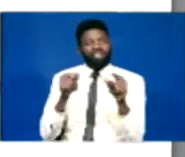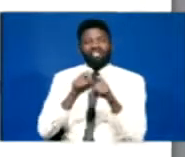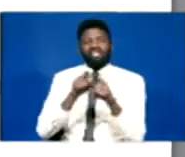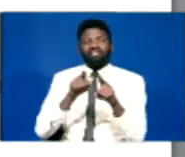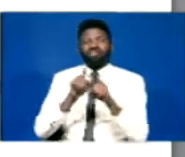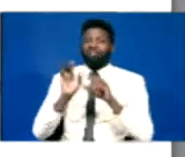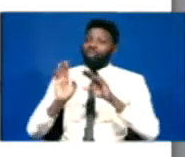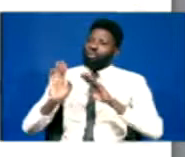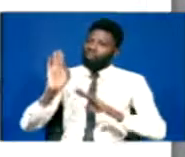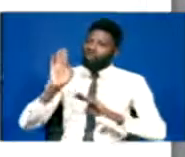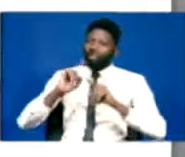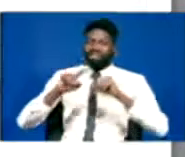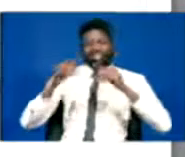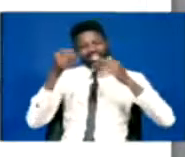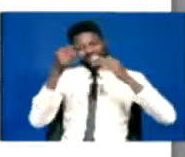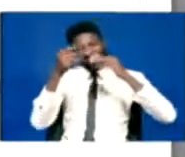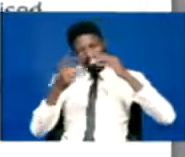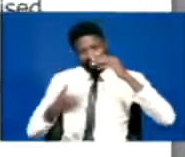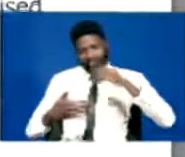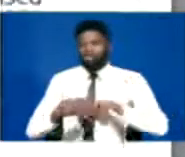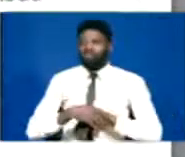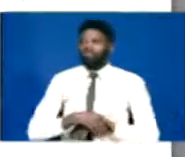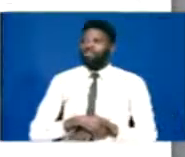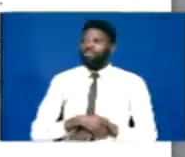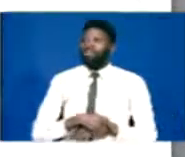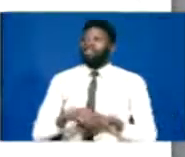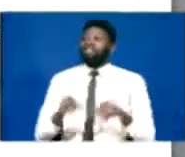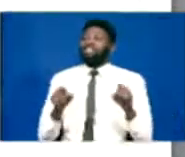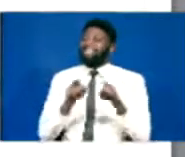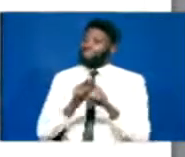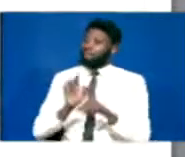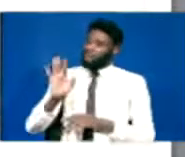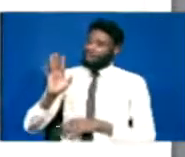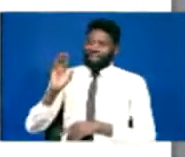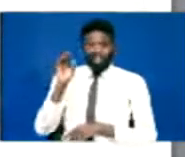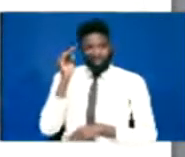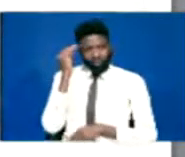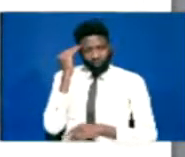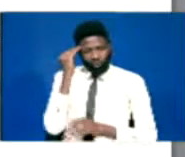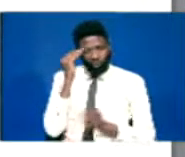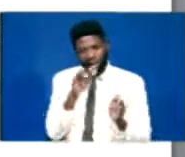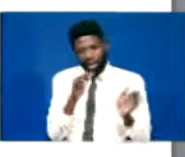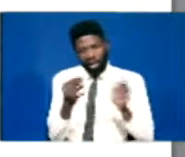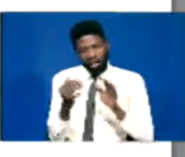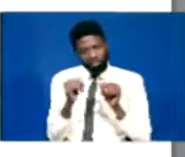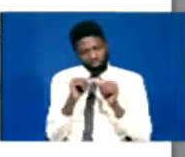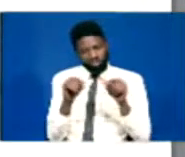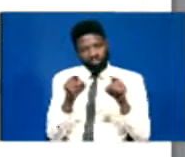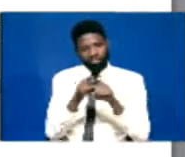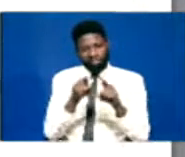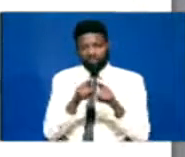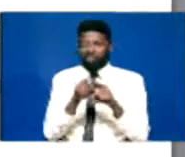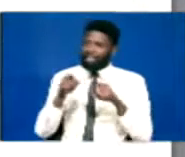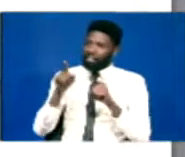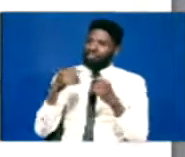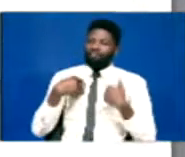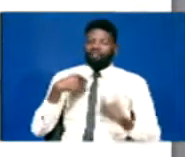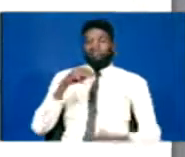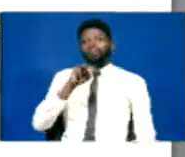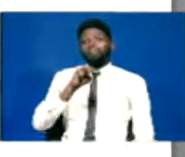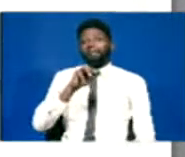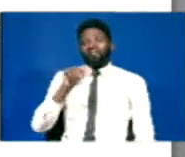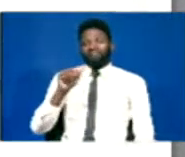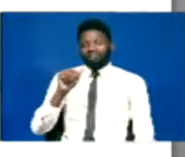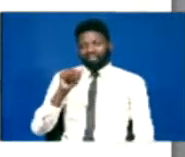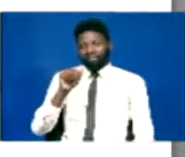himself in. Now, still as far as his education goes, Maure holds a master's degree in